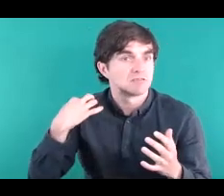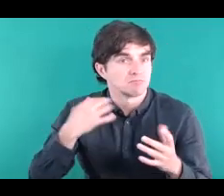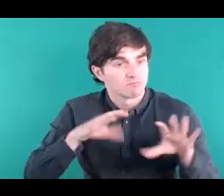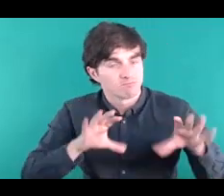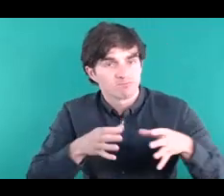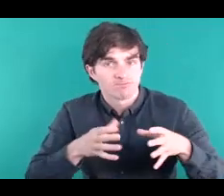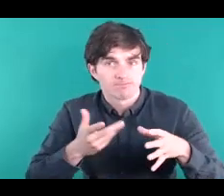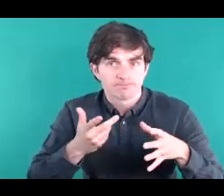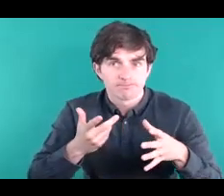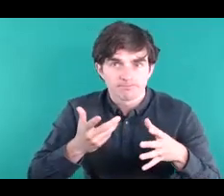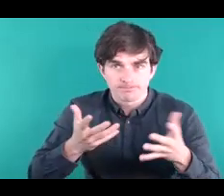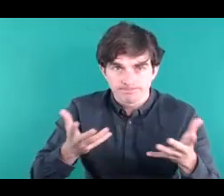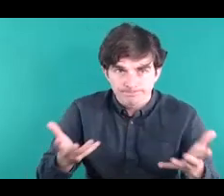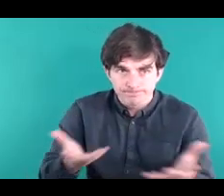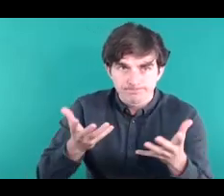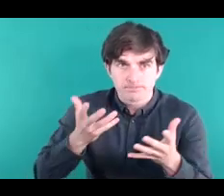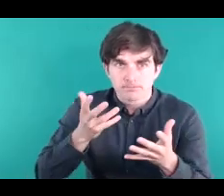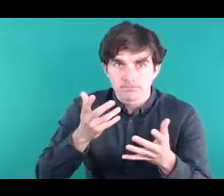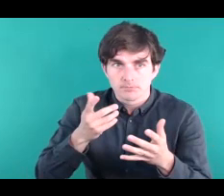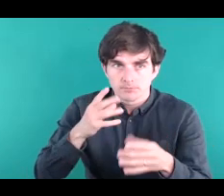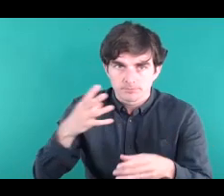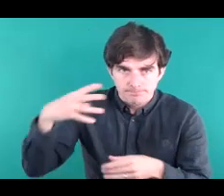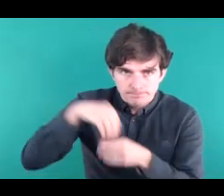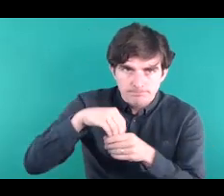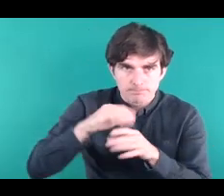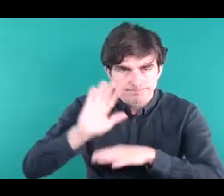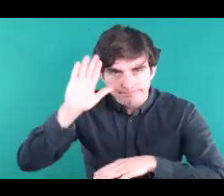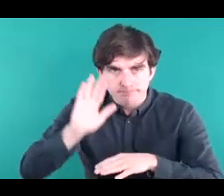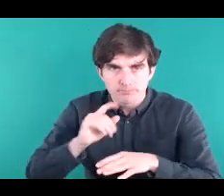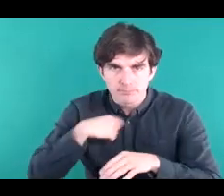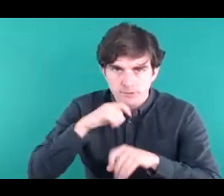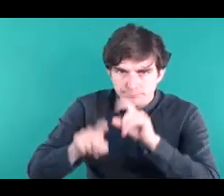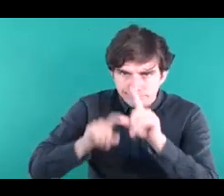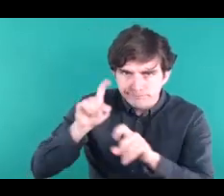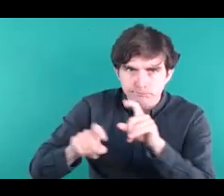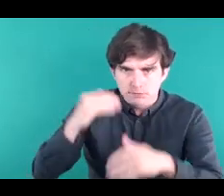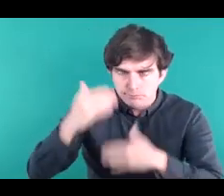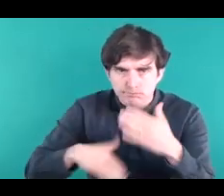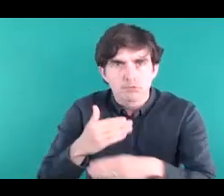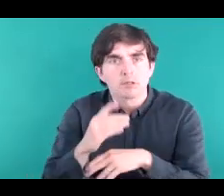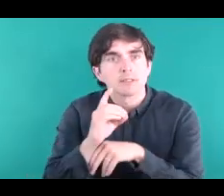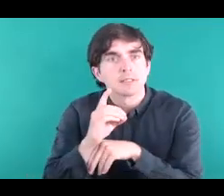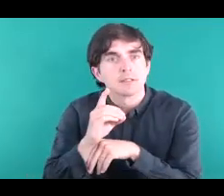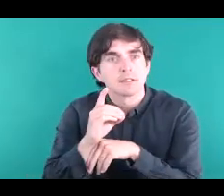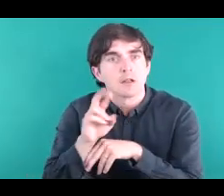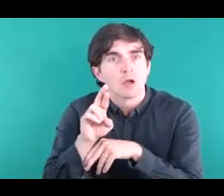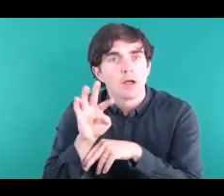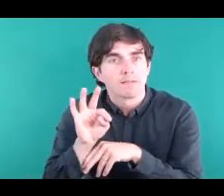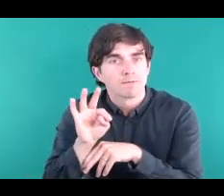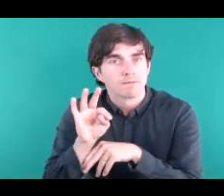DRF, some of the grantee organizations involved too,